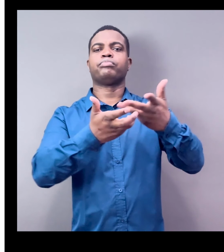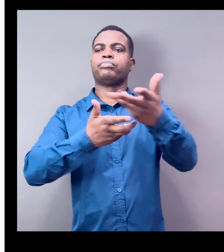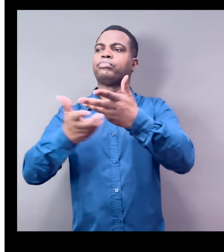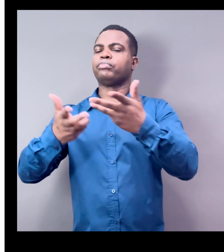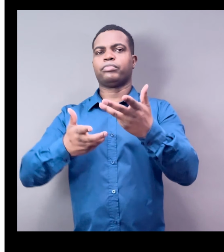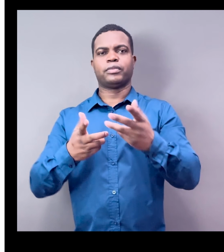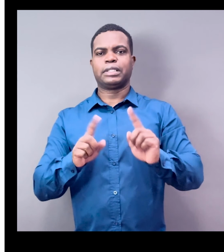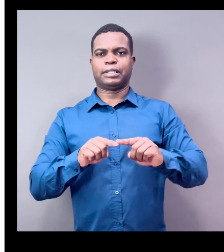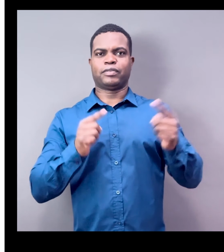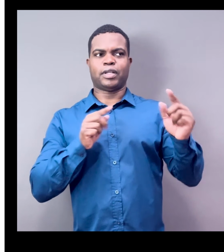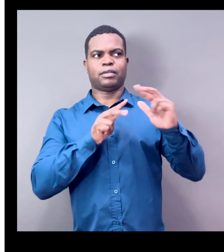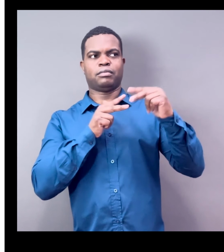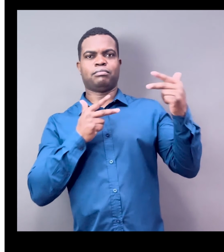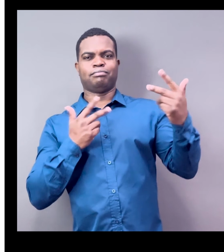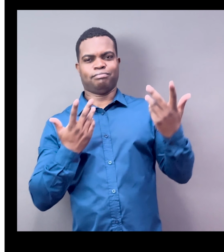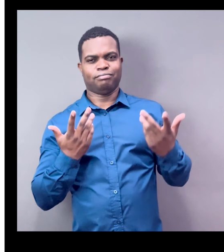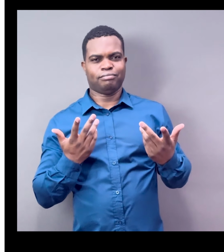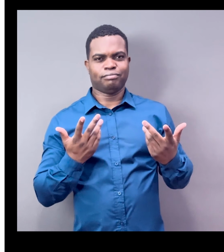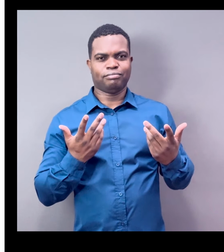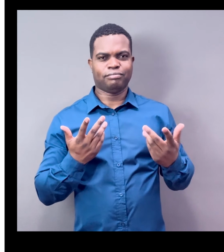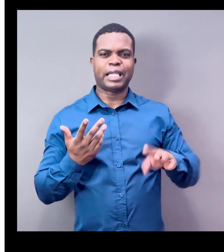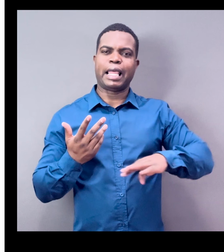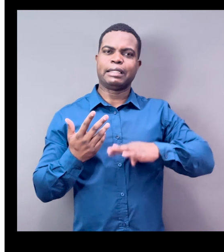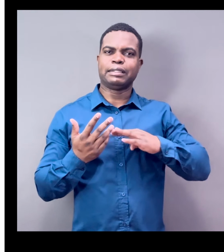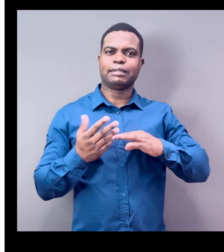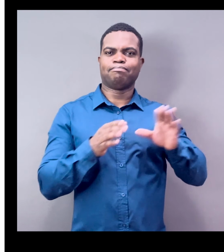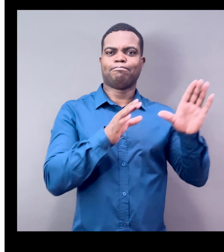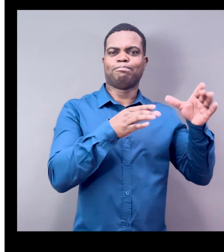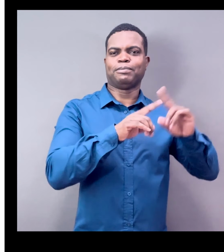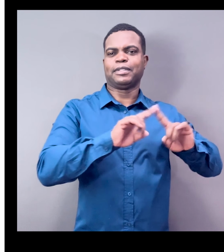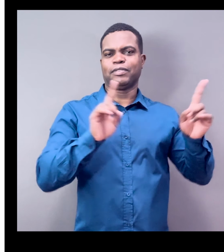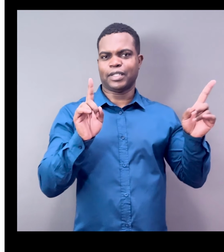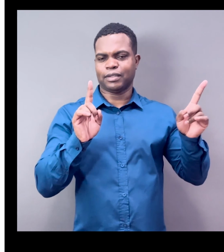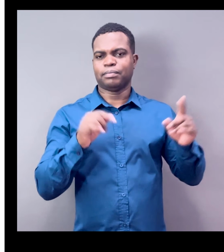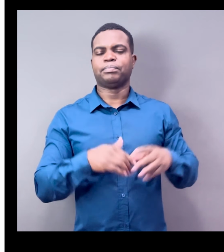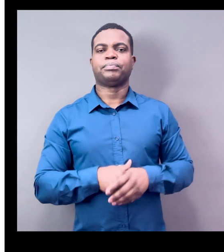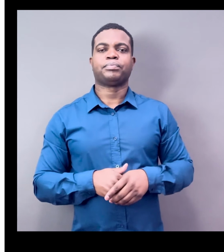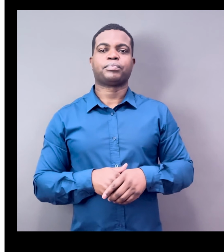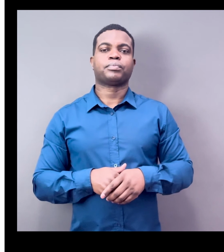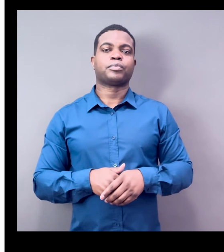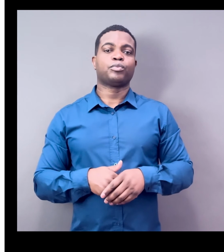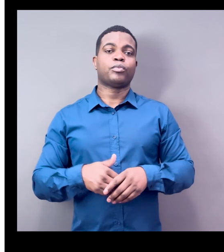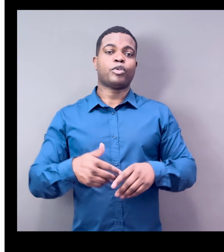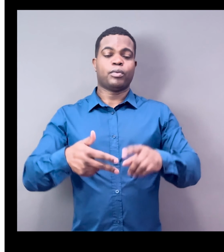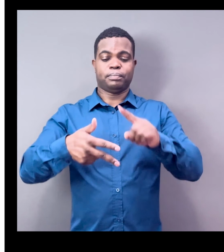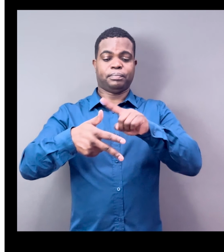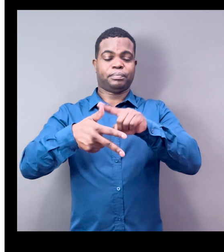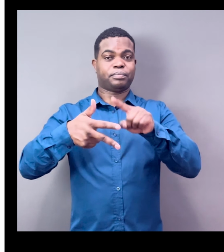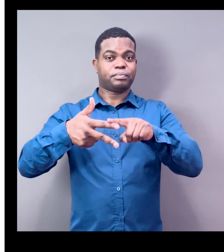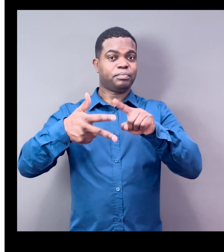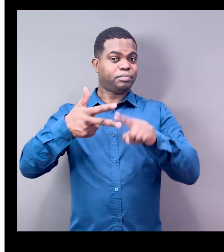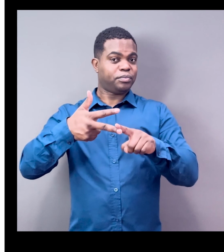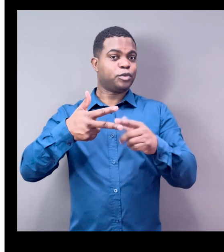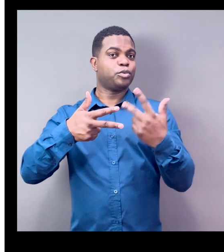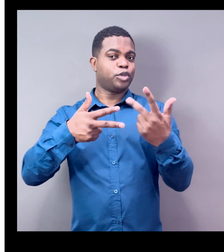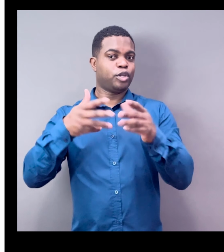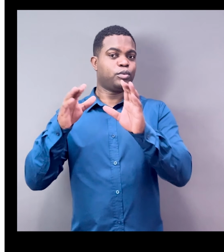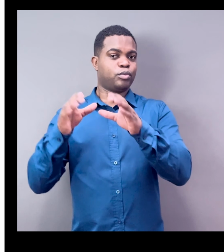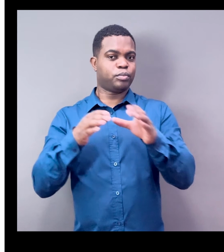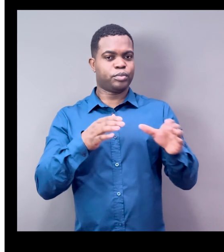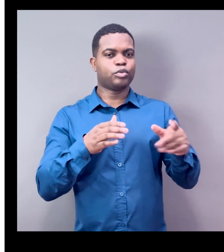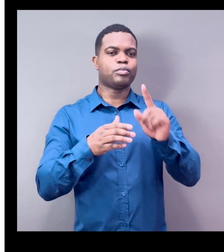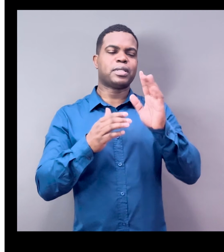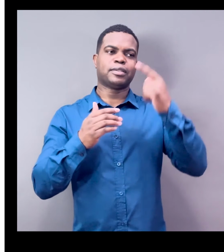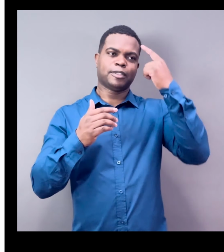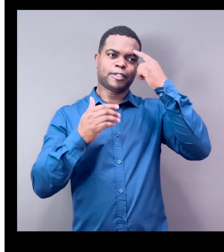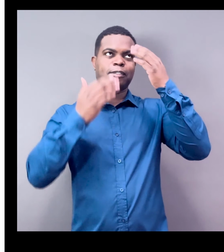you identify your stakeholders, you are able to categorize them into primary stakeholders, secondary stakeholders, and key stakeholders. It will